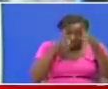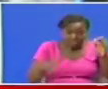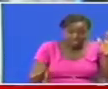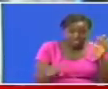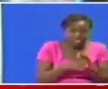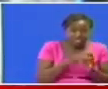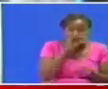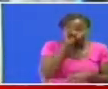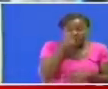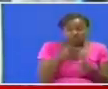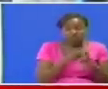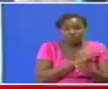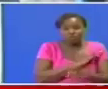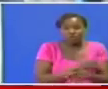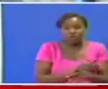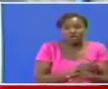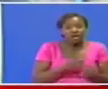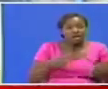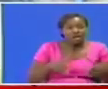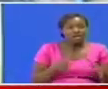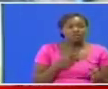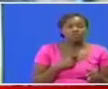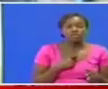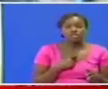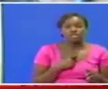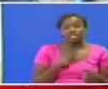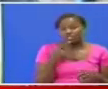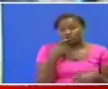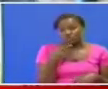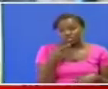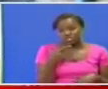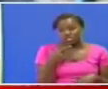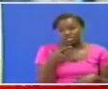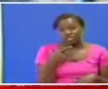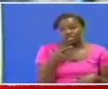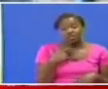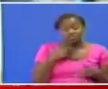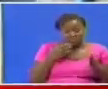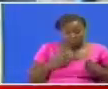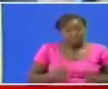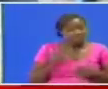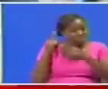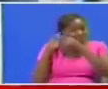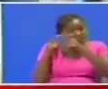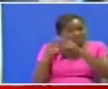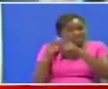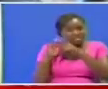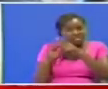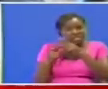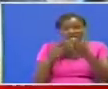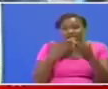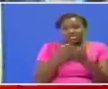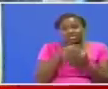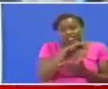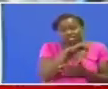from power. Allow me to tell you what I've personally gone through, and I thank my brother Raila for the